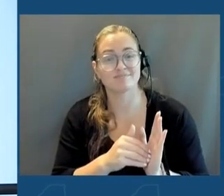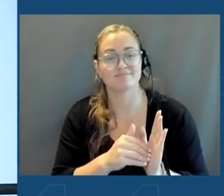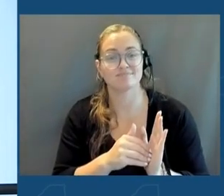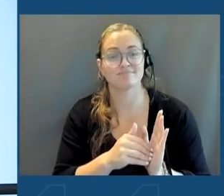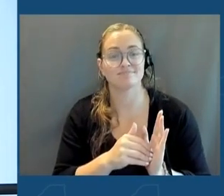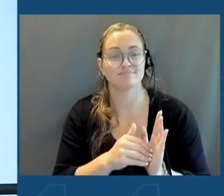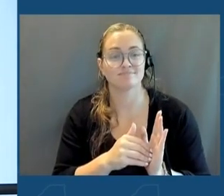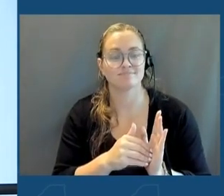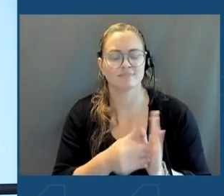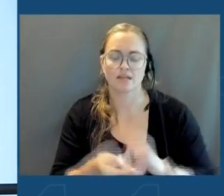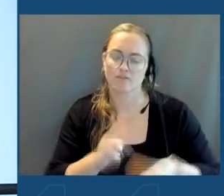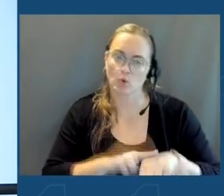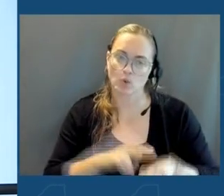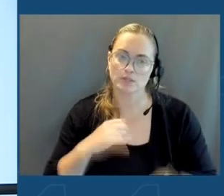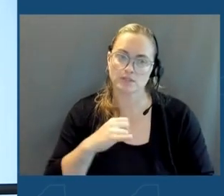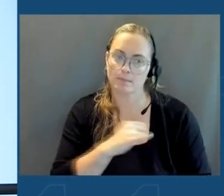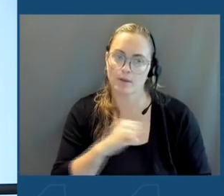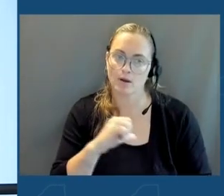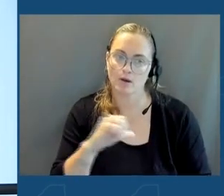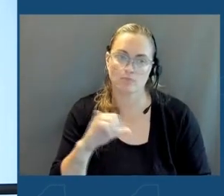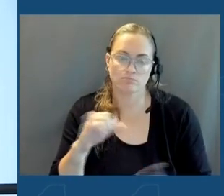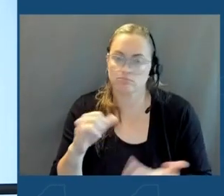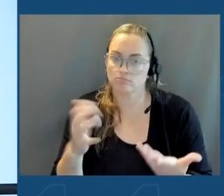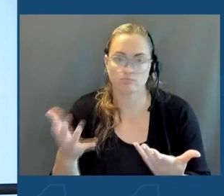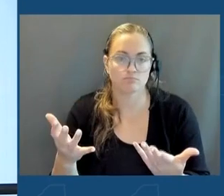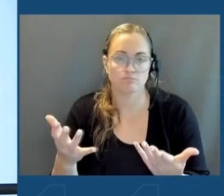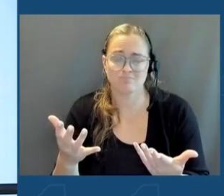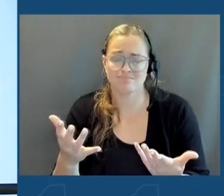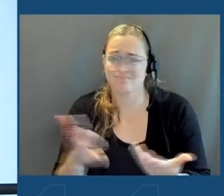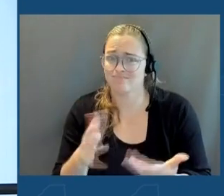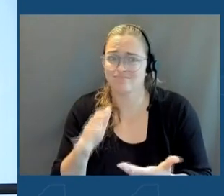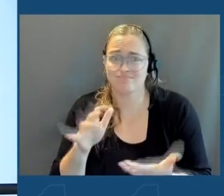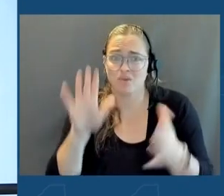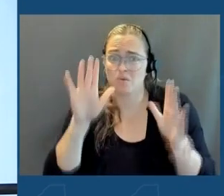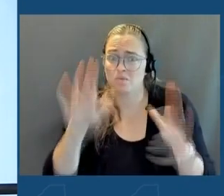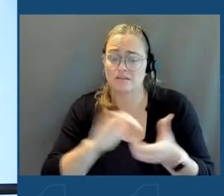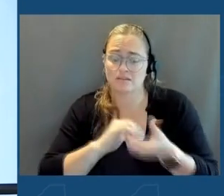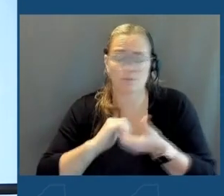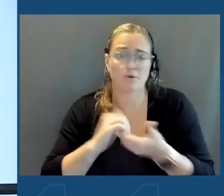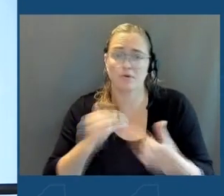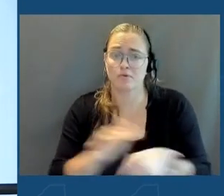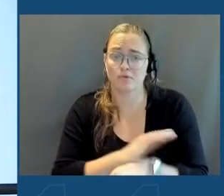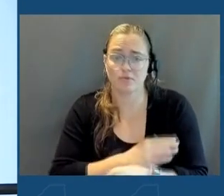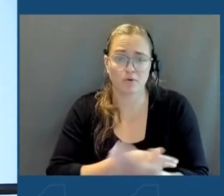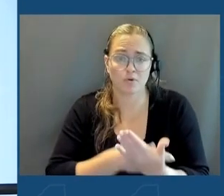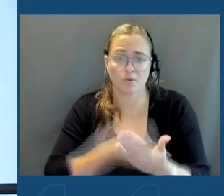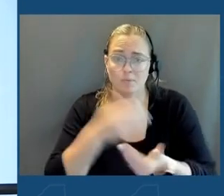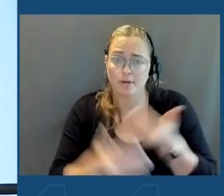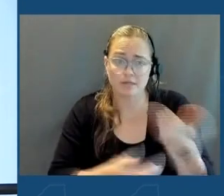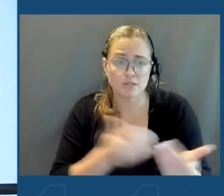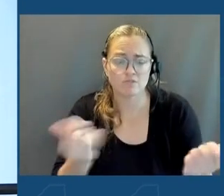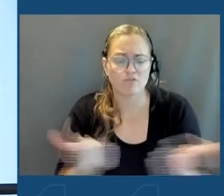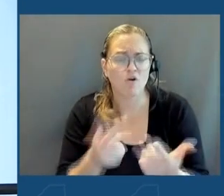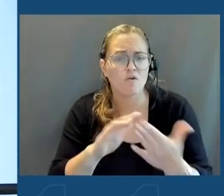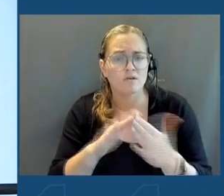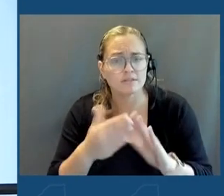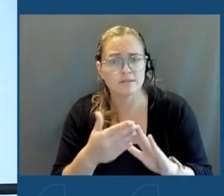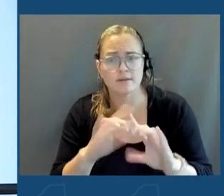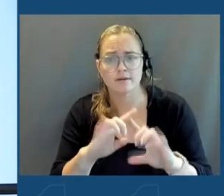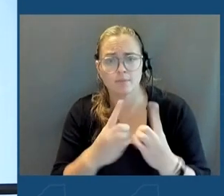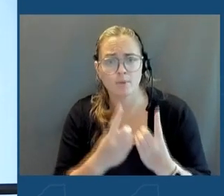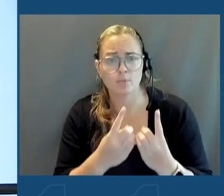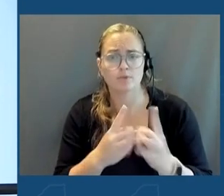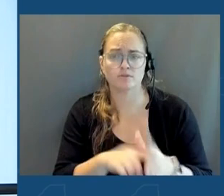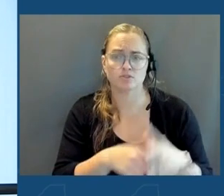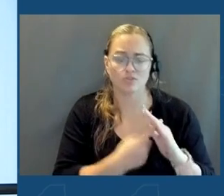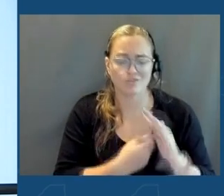Of course, Mayor Barlow, just been an unbelievable partner in the whole process with all the city departments from the beginning to the